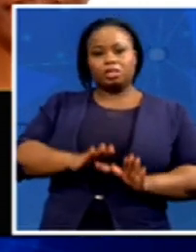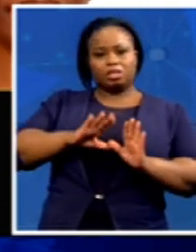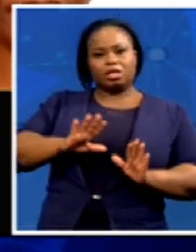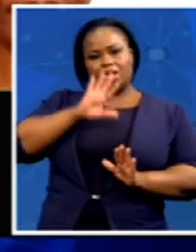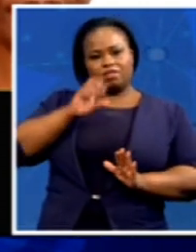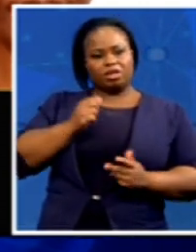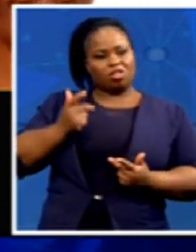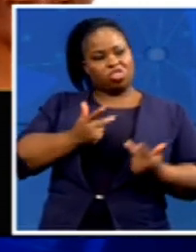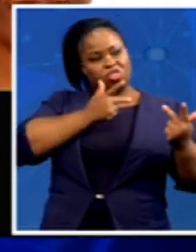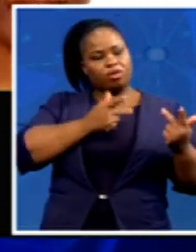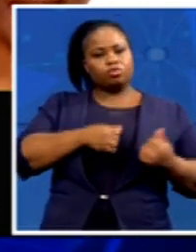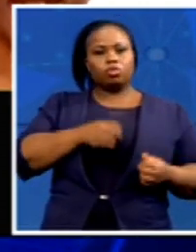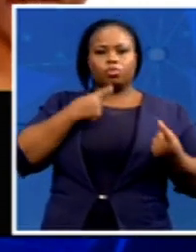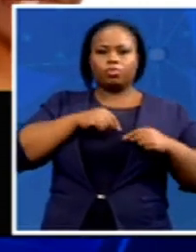pills.